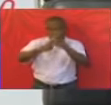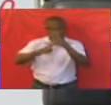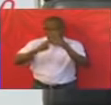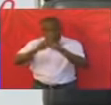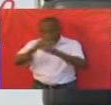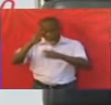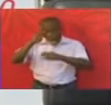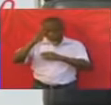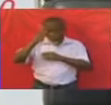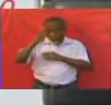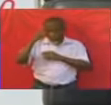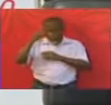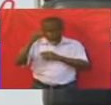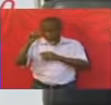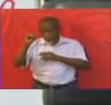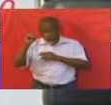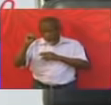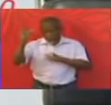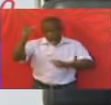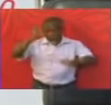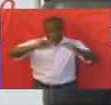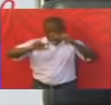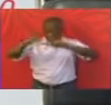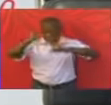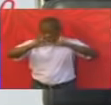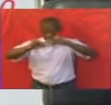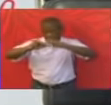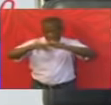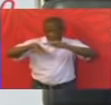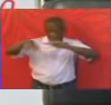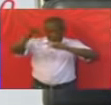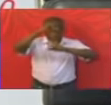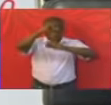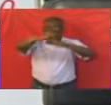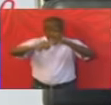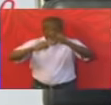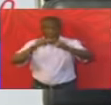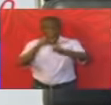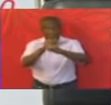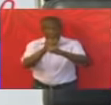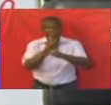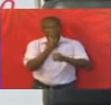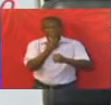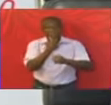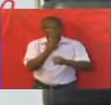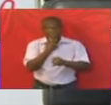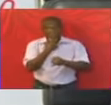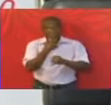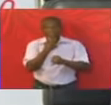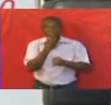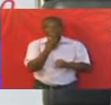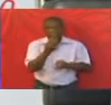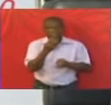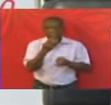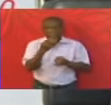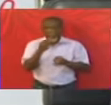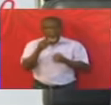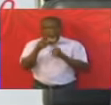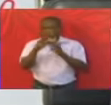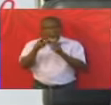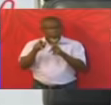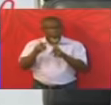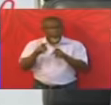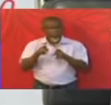Organization, the scientific community, the international support says to tell patients do not stop